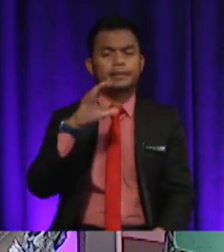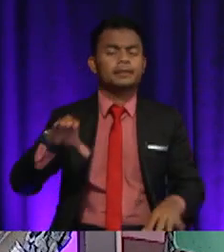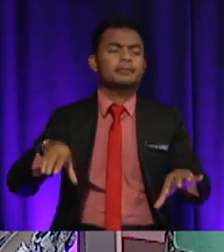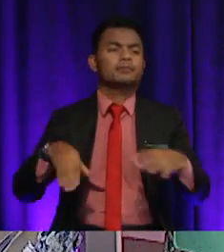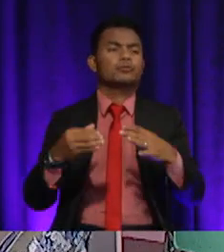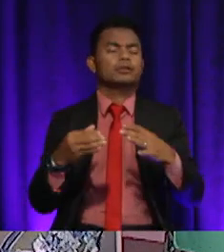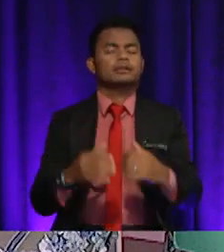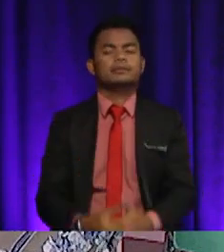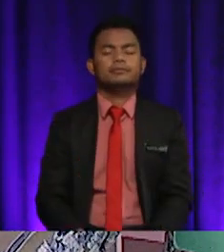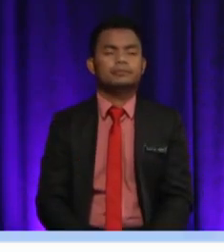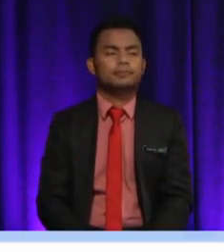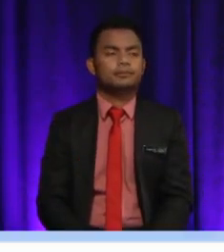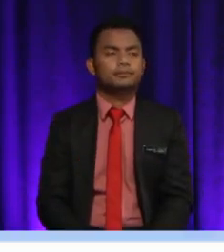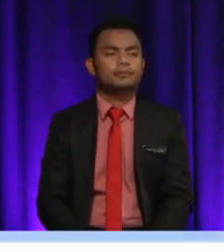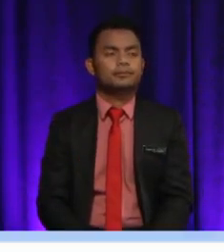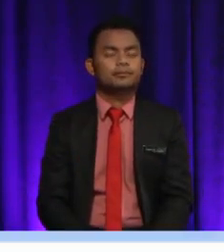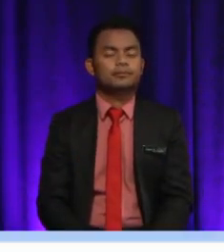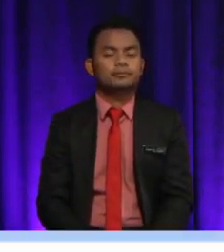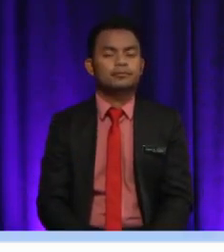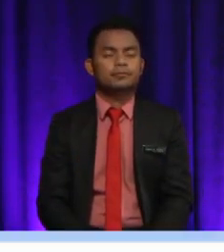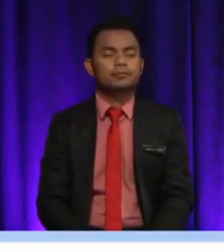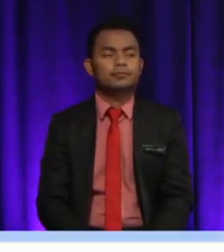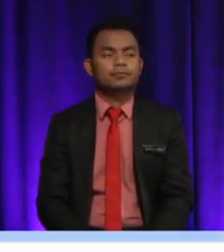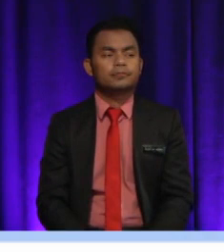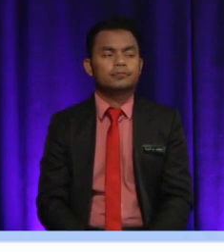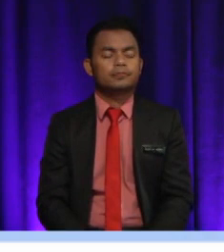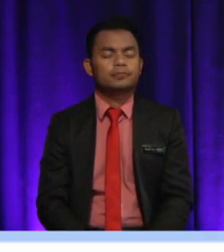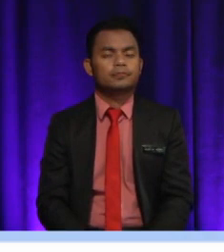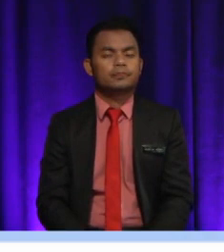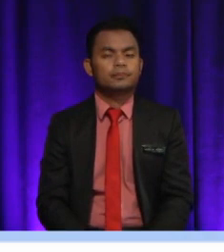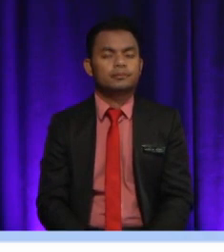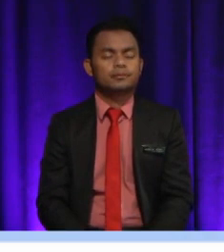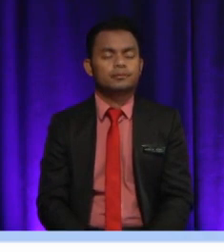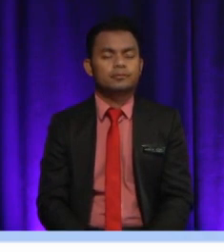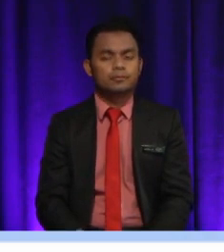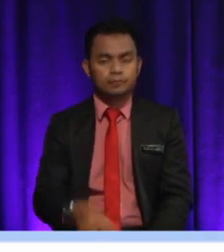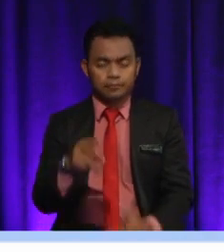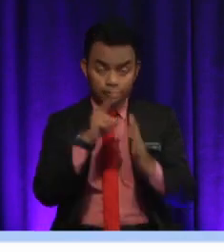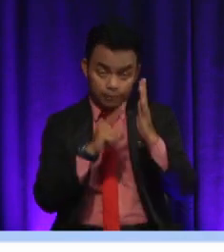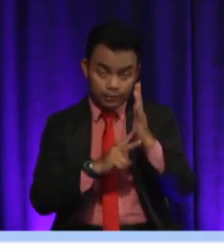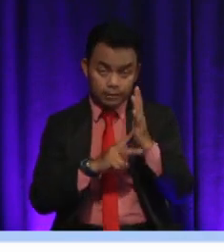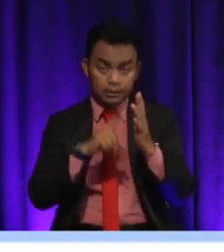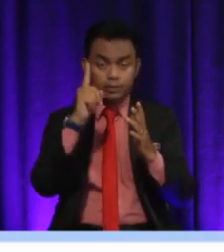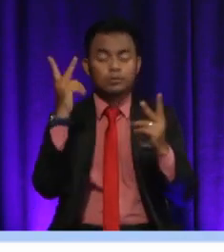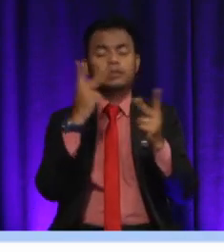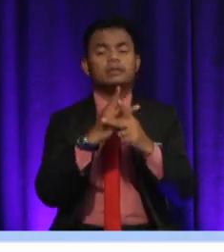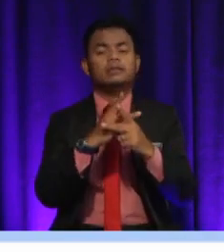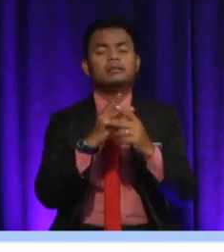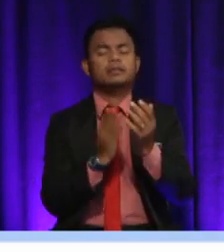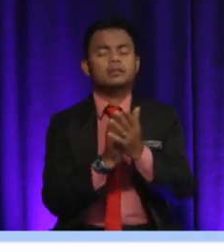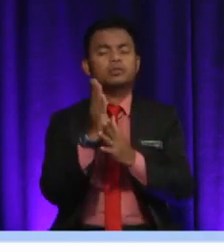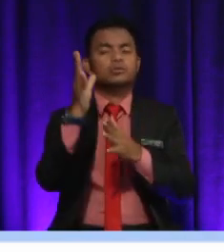the passage and questions at a glance. At a glance meaning you read it once and then you get the main idea.